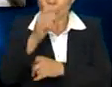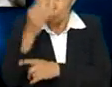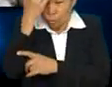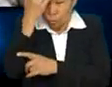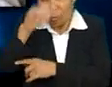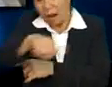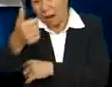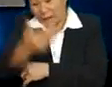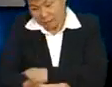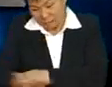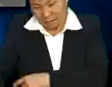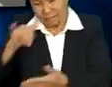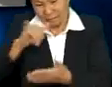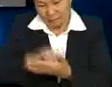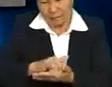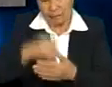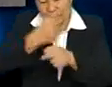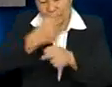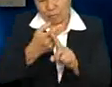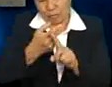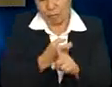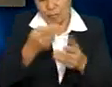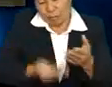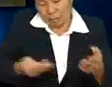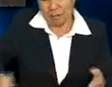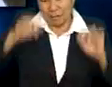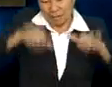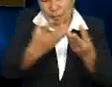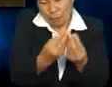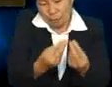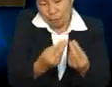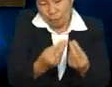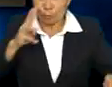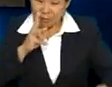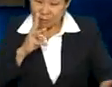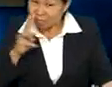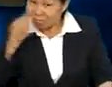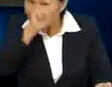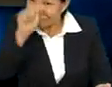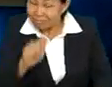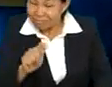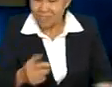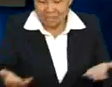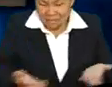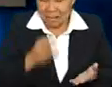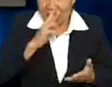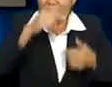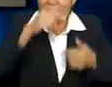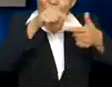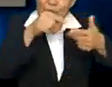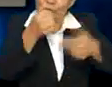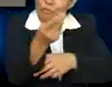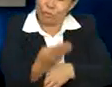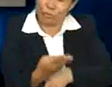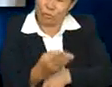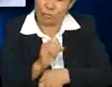Do you know of other things that are made from materials that can absorb water? Here are a few